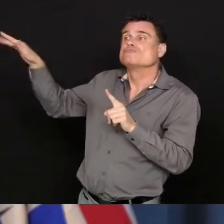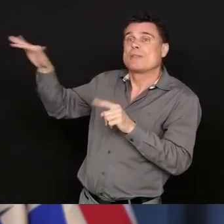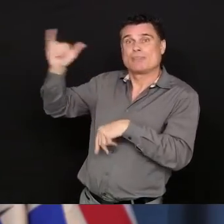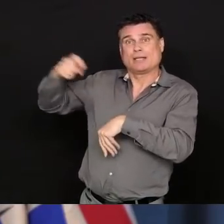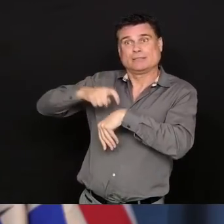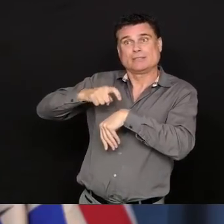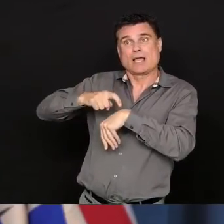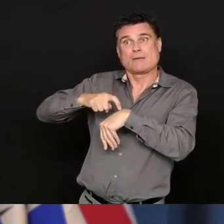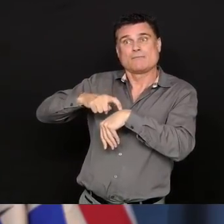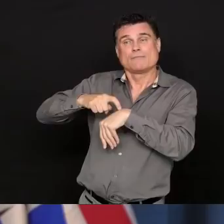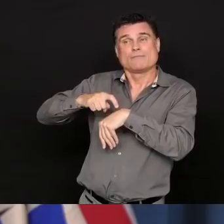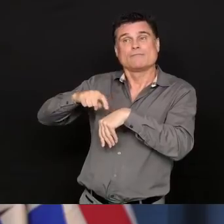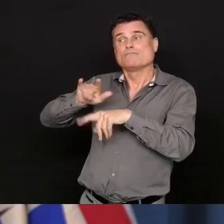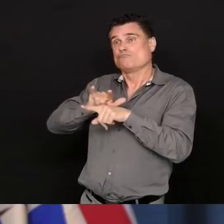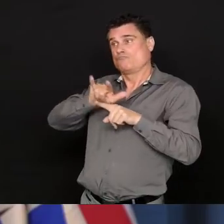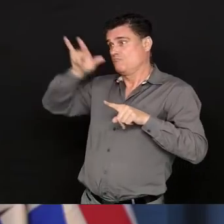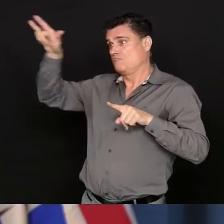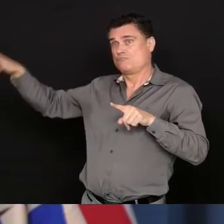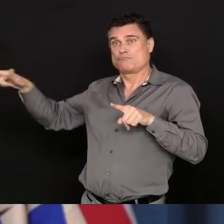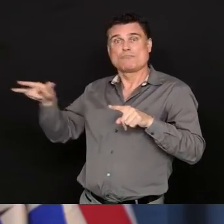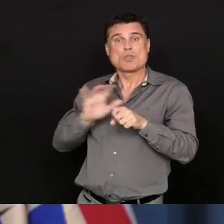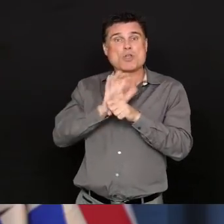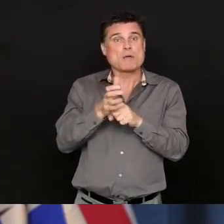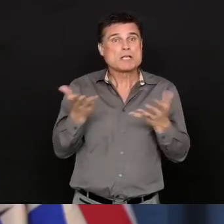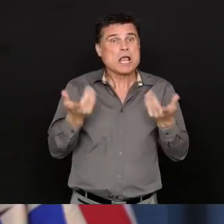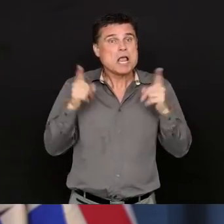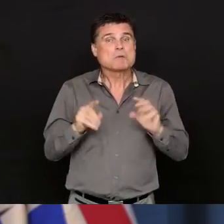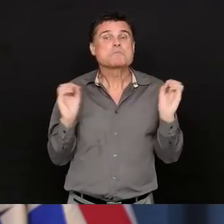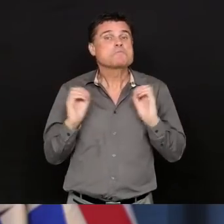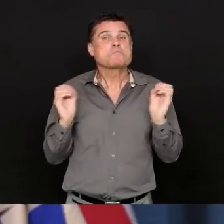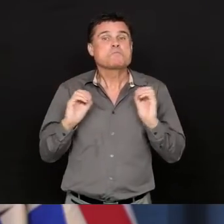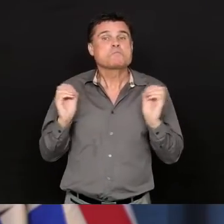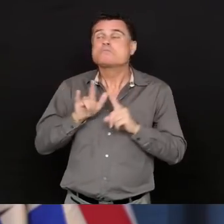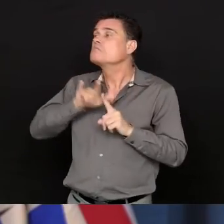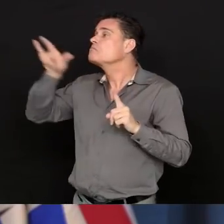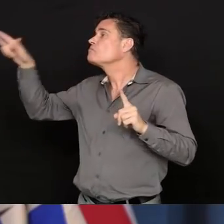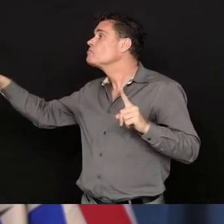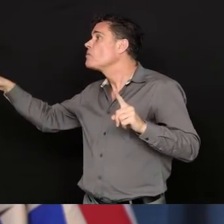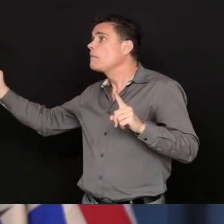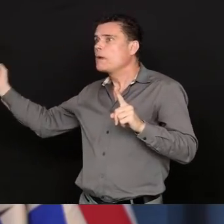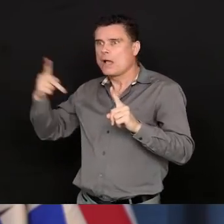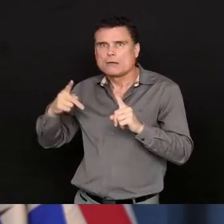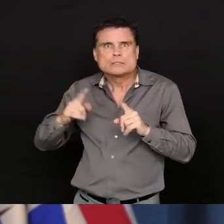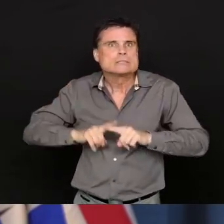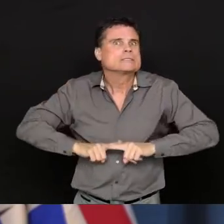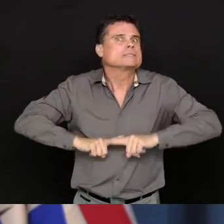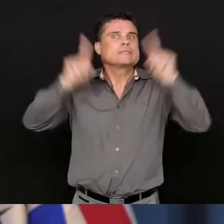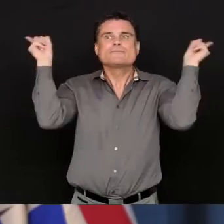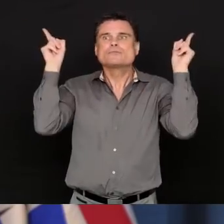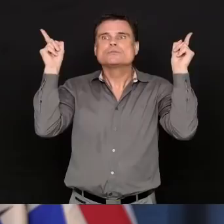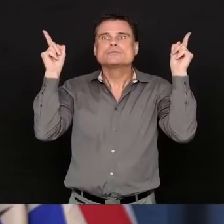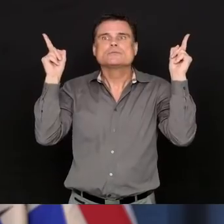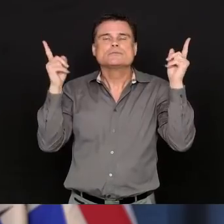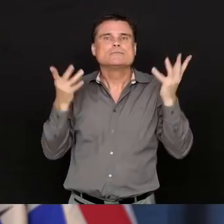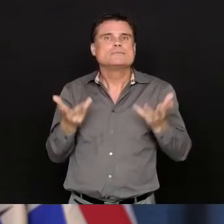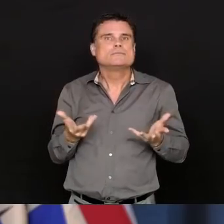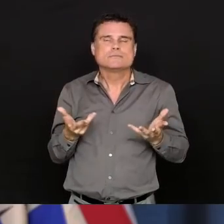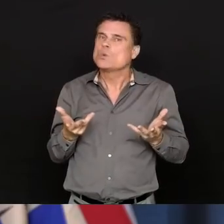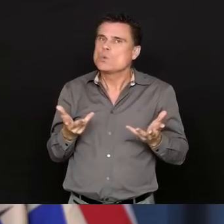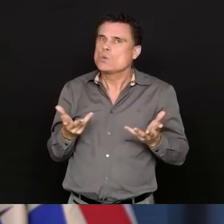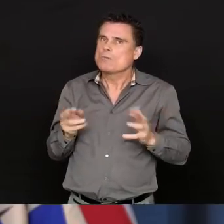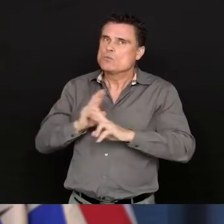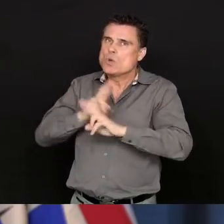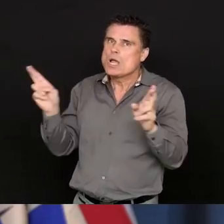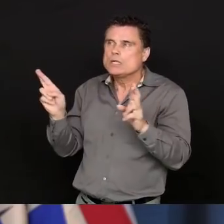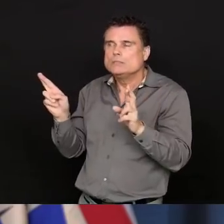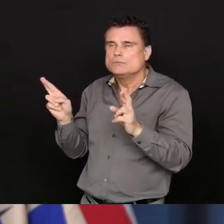changes, as we all know, in the last few weeks. So yes, we want to work with our federal counterparts to make sure that we put everything in place to